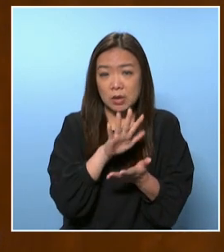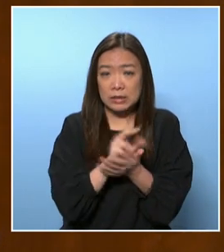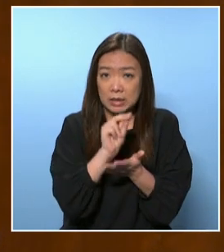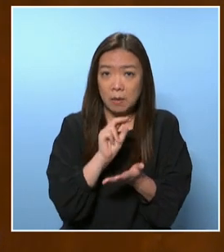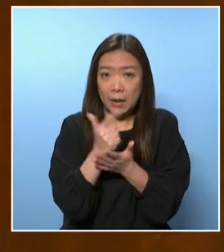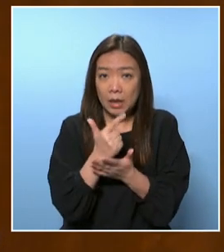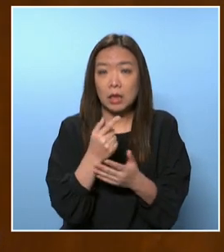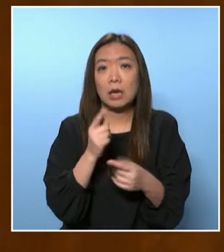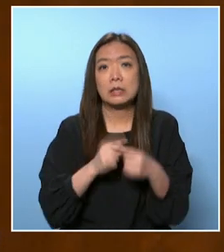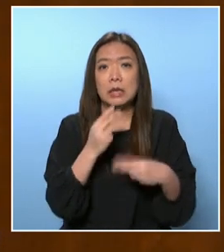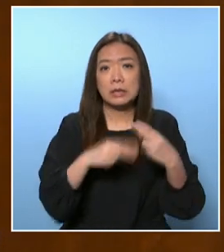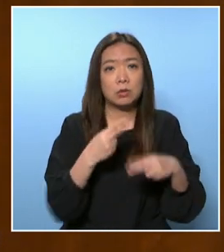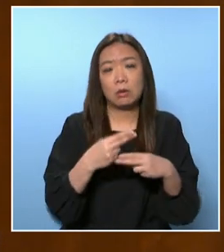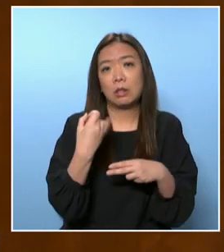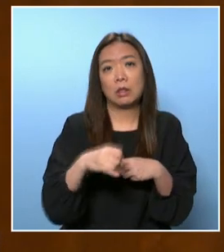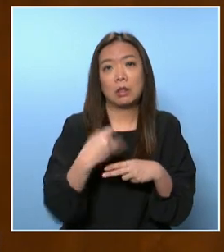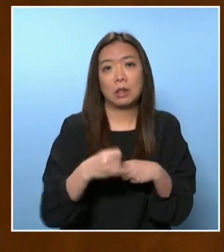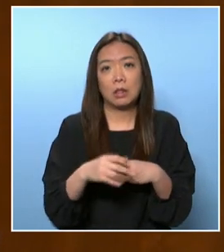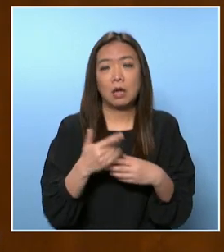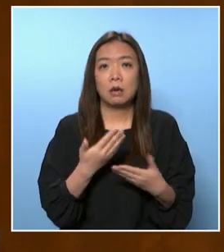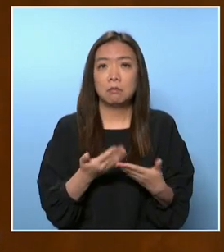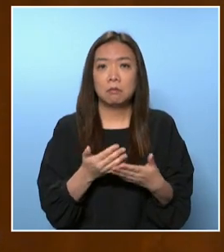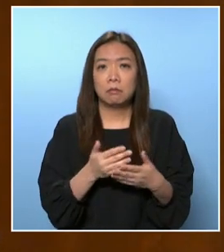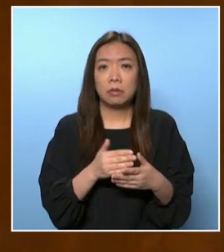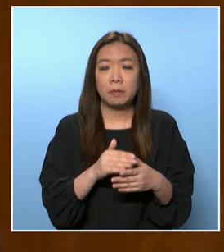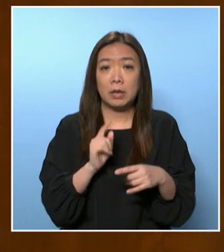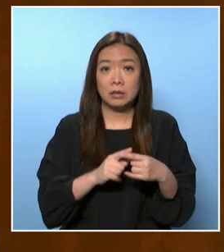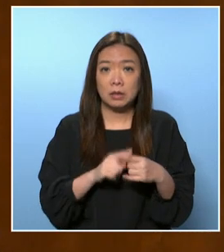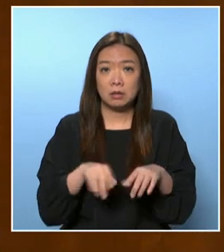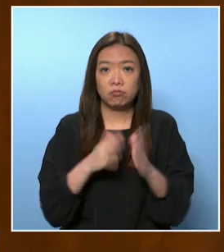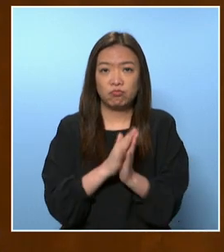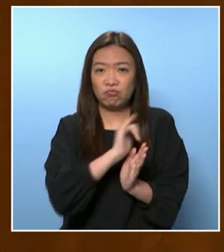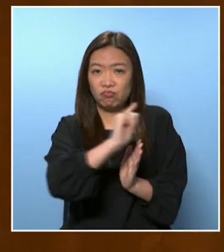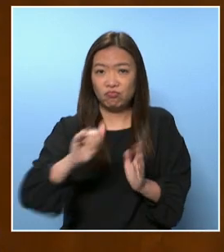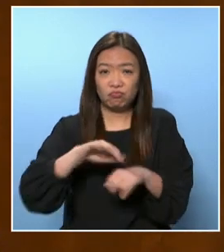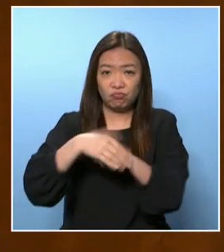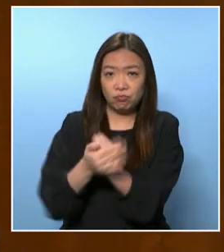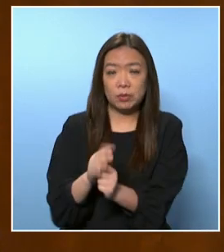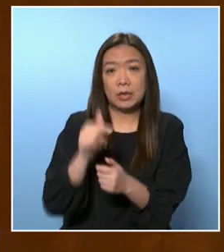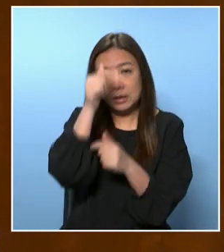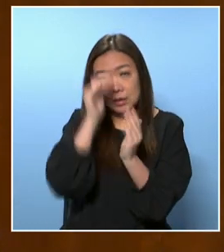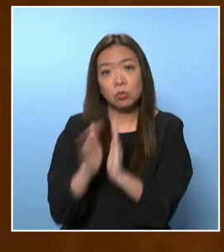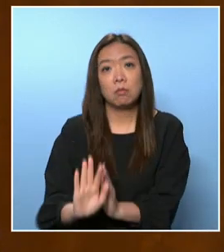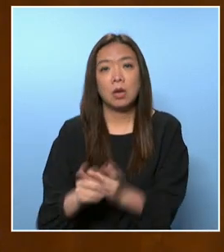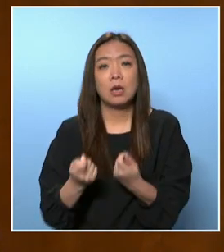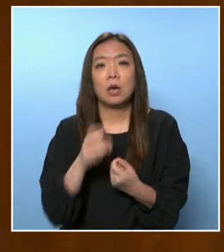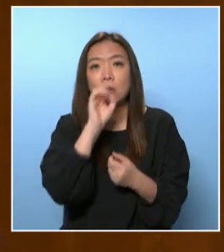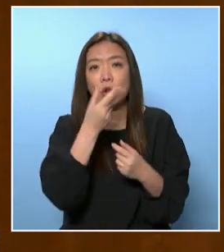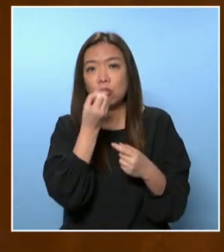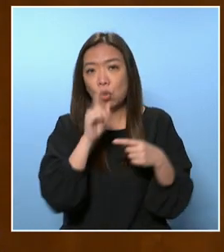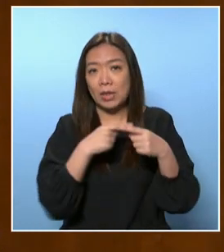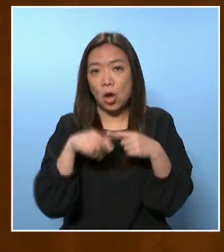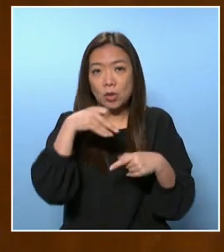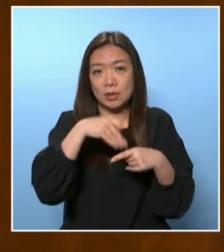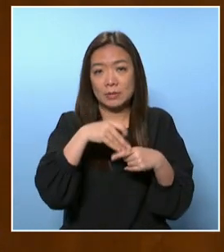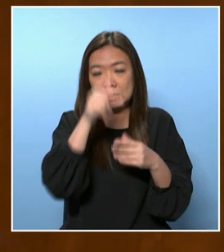the question raised by Mr. Kingsley Wong is regarding patients who have already been waiting for 5 to 7 years. That